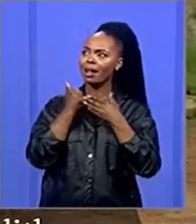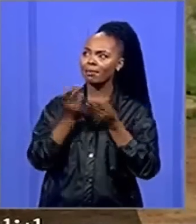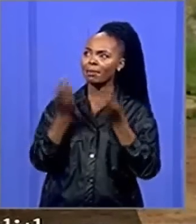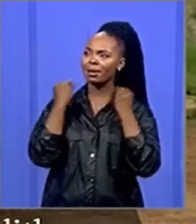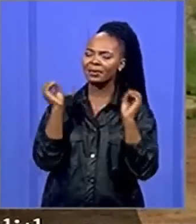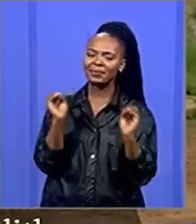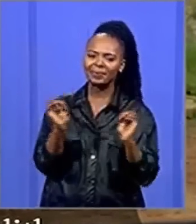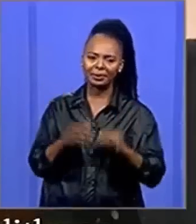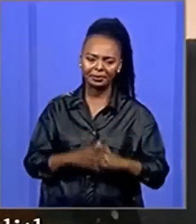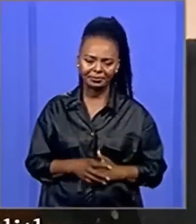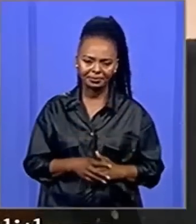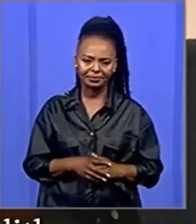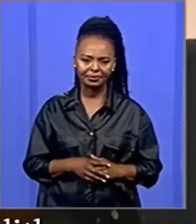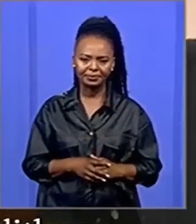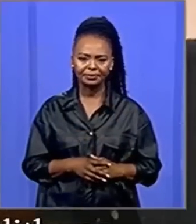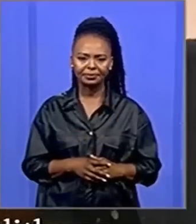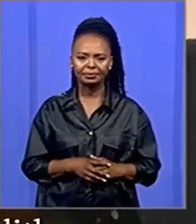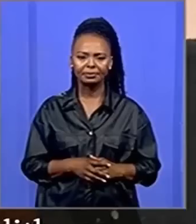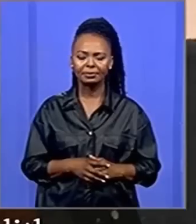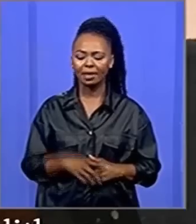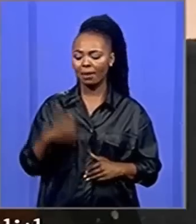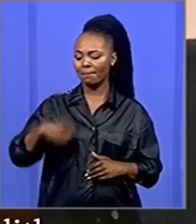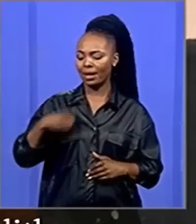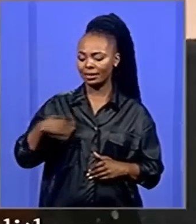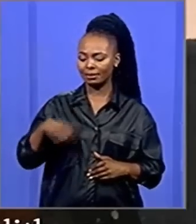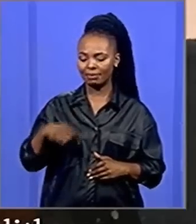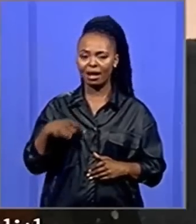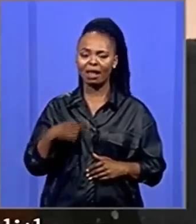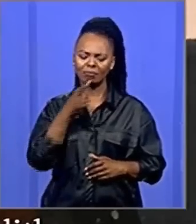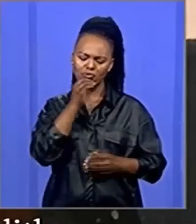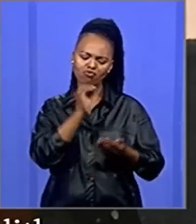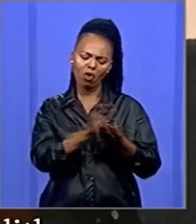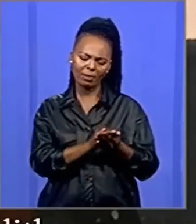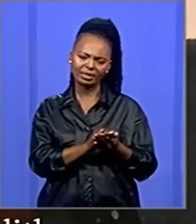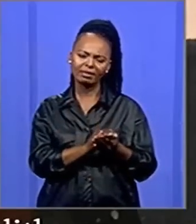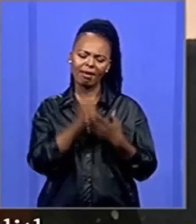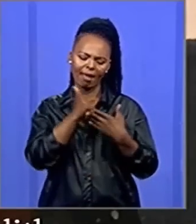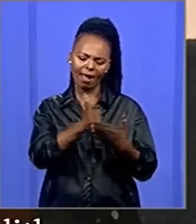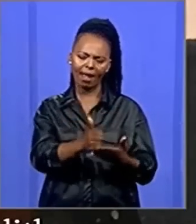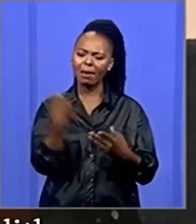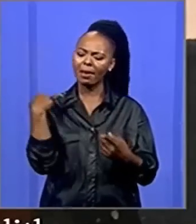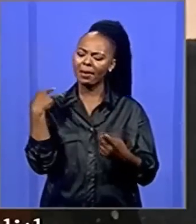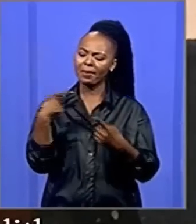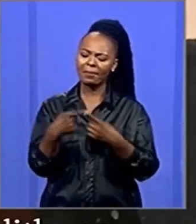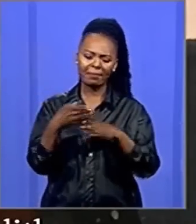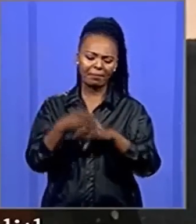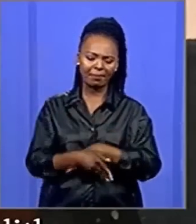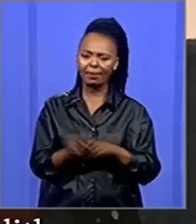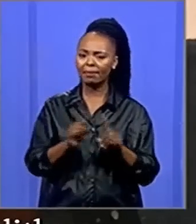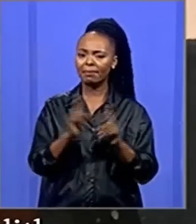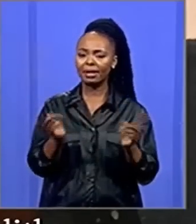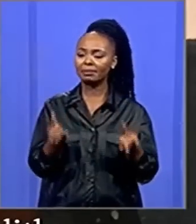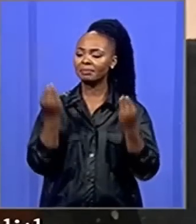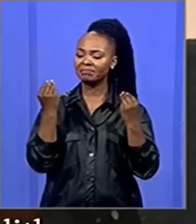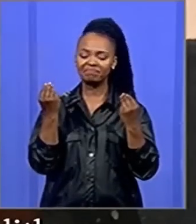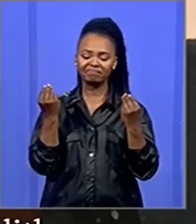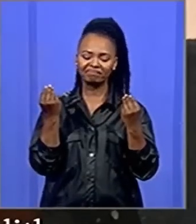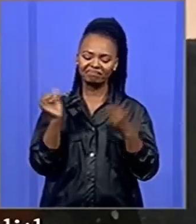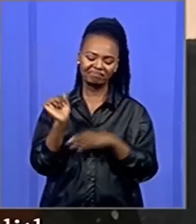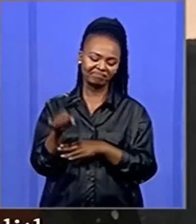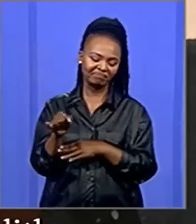hang. Imaspara isitshele Ore masipala o ba tshepisitse hore o tla ba thusa empa o fihlelela ka jeno lena ba soka ba fumana